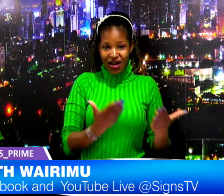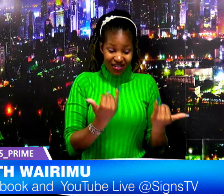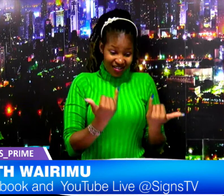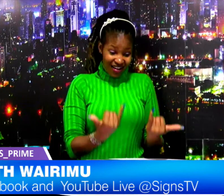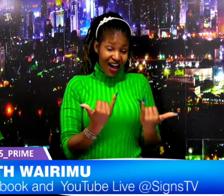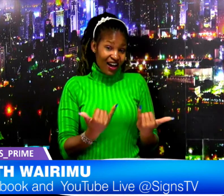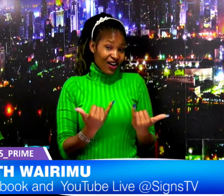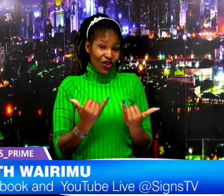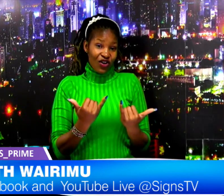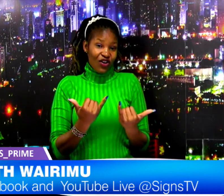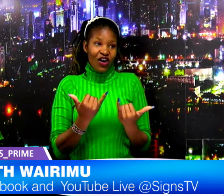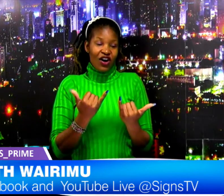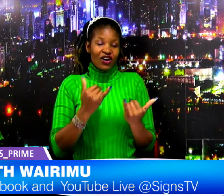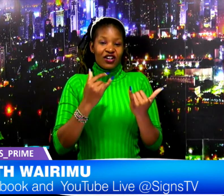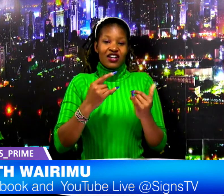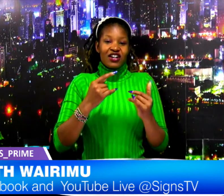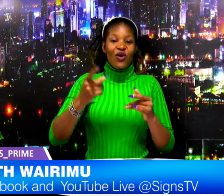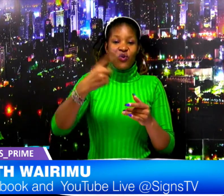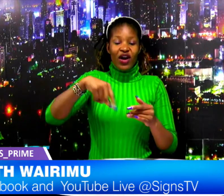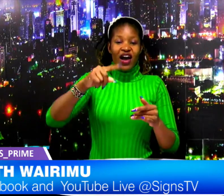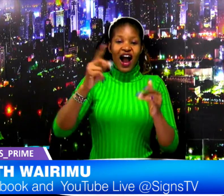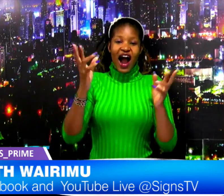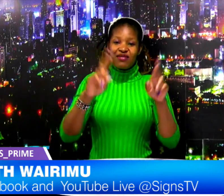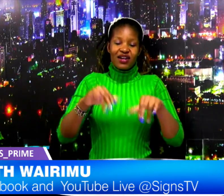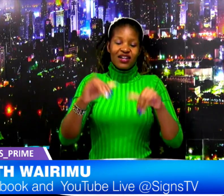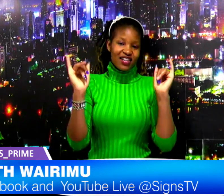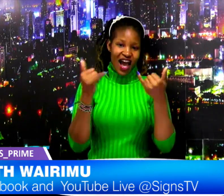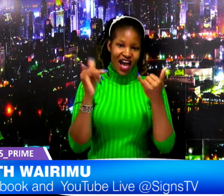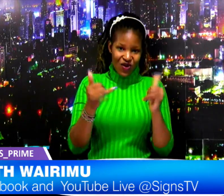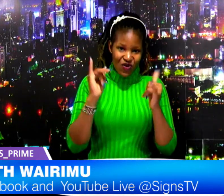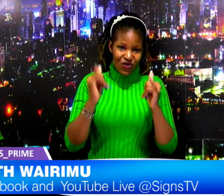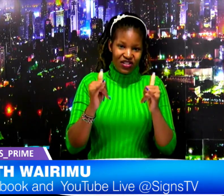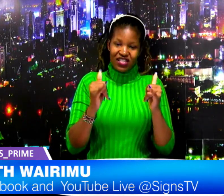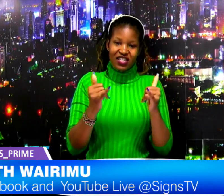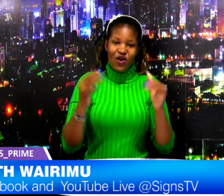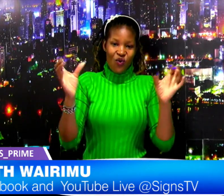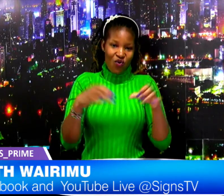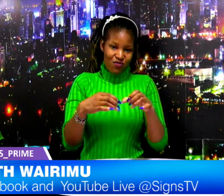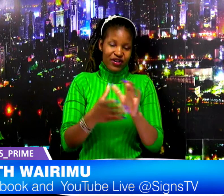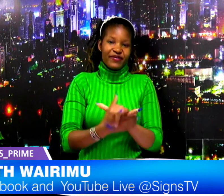WAIRIMU. Now welcome to our news at this hour.